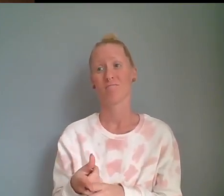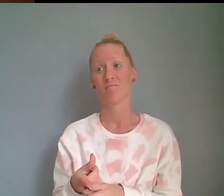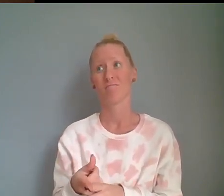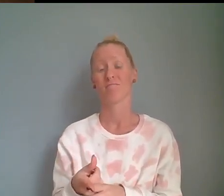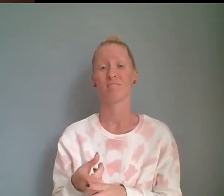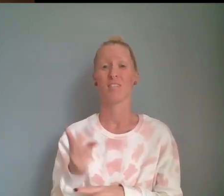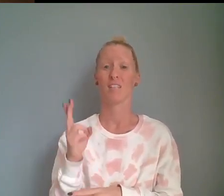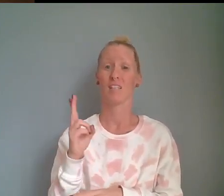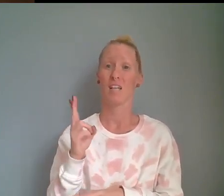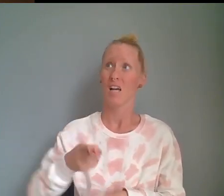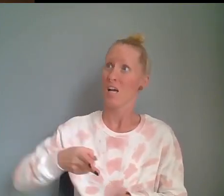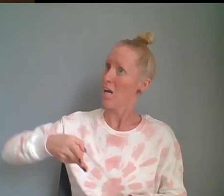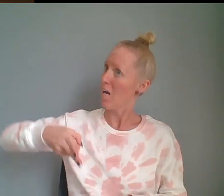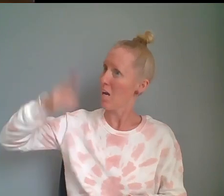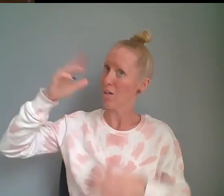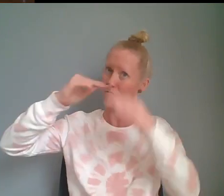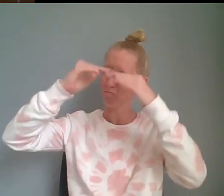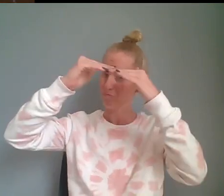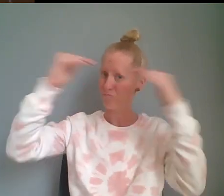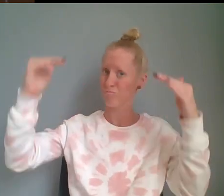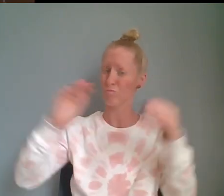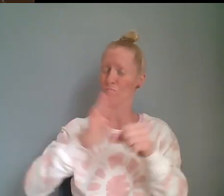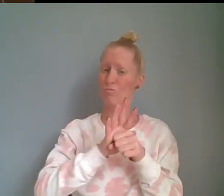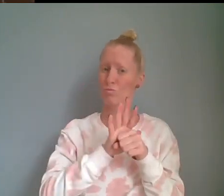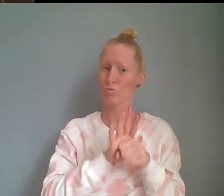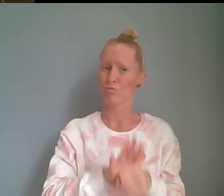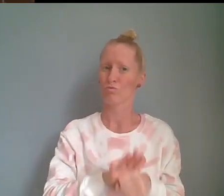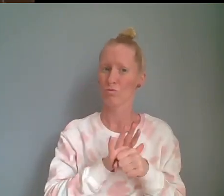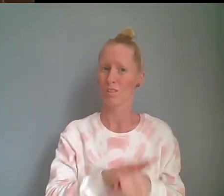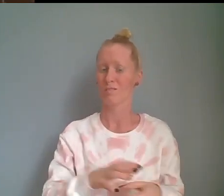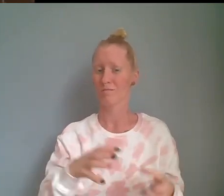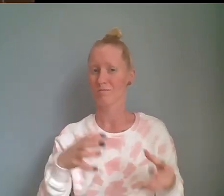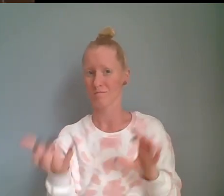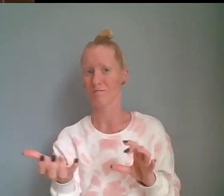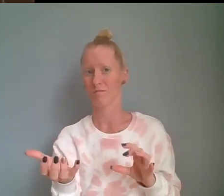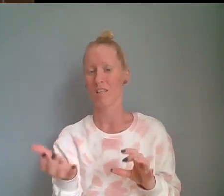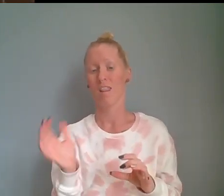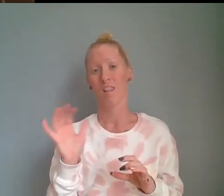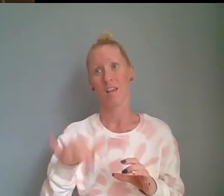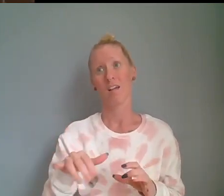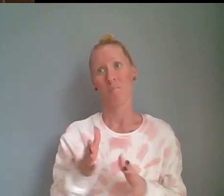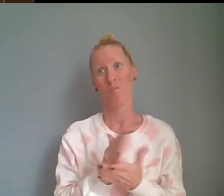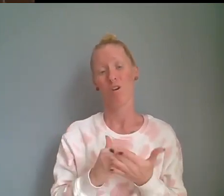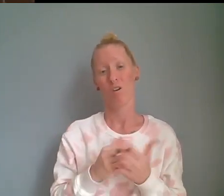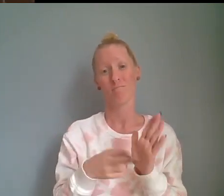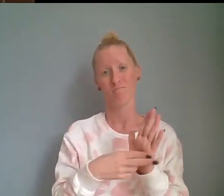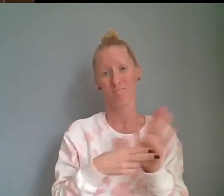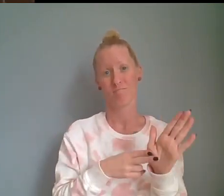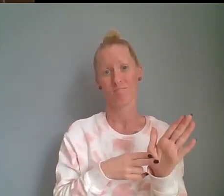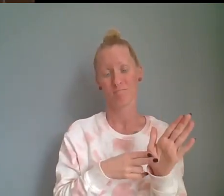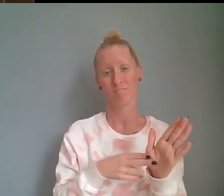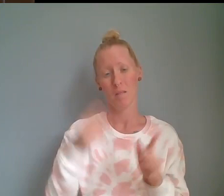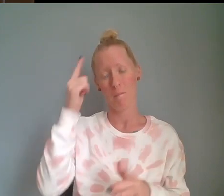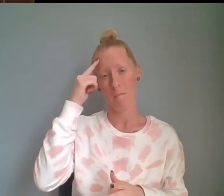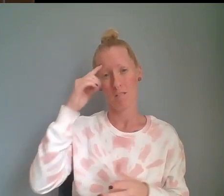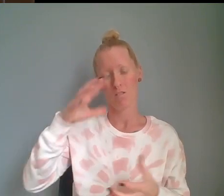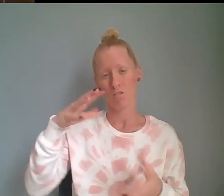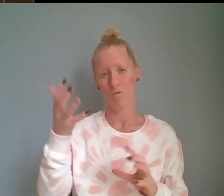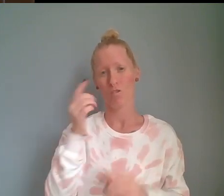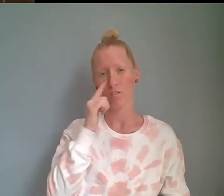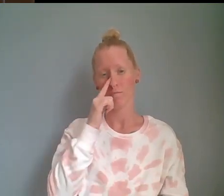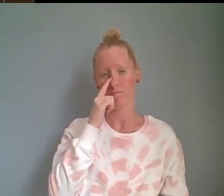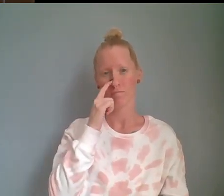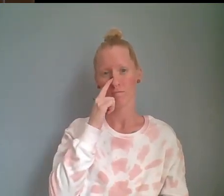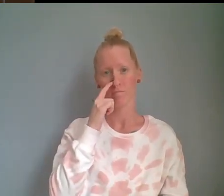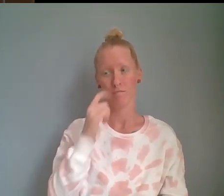level of distress is part of the reason why it's labeled as a mental disorder. Other mental disorders don't cause